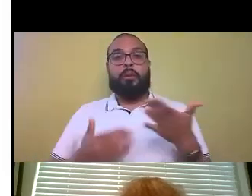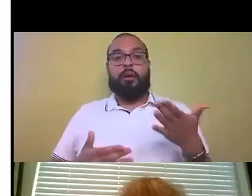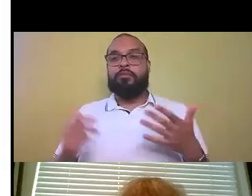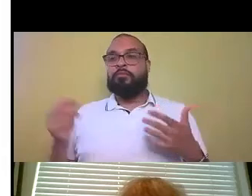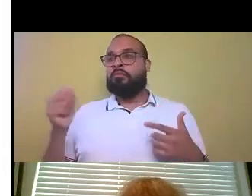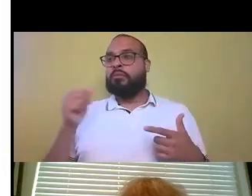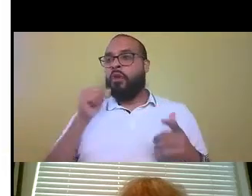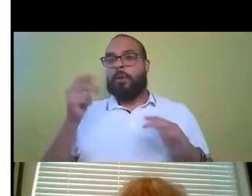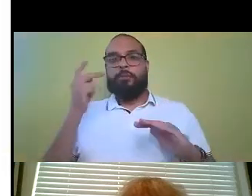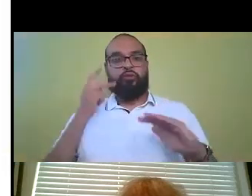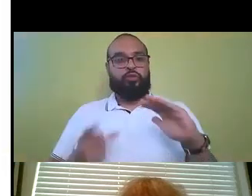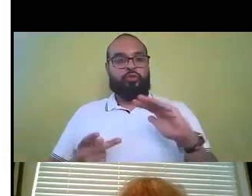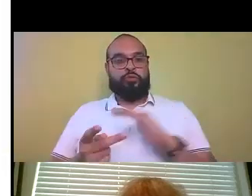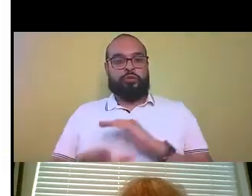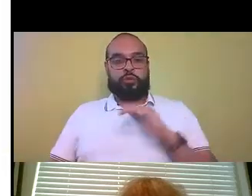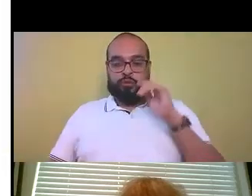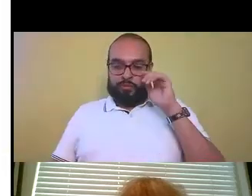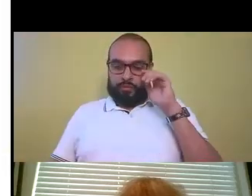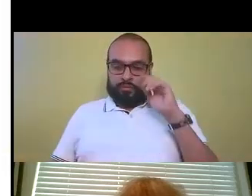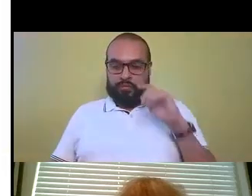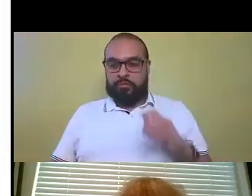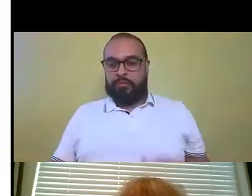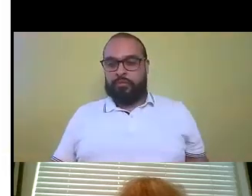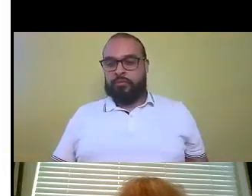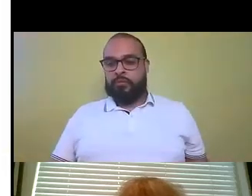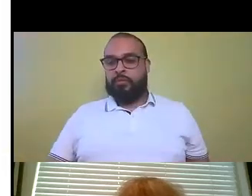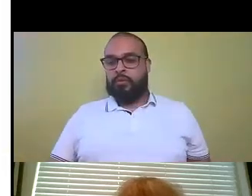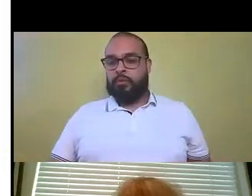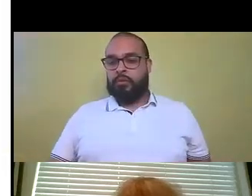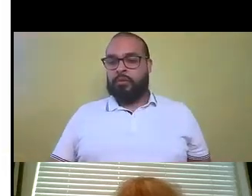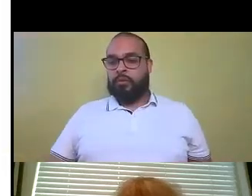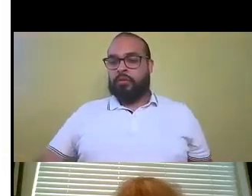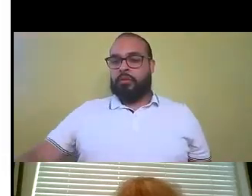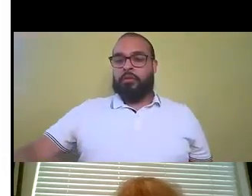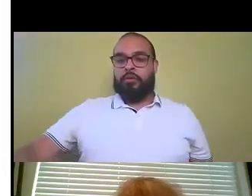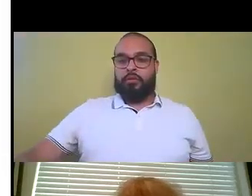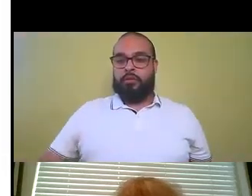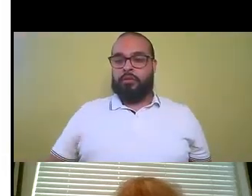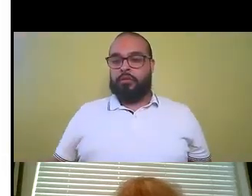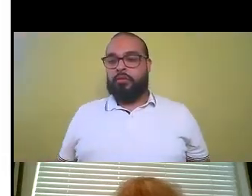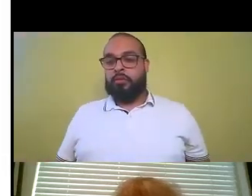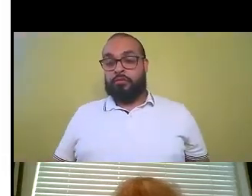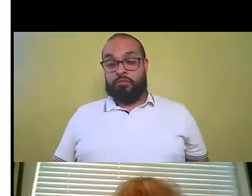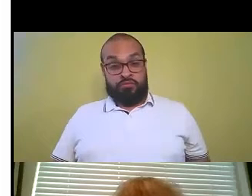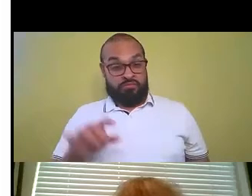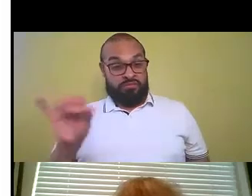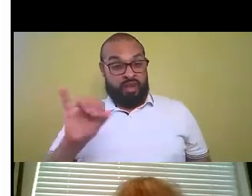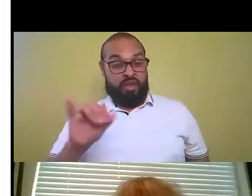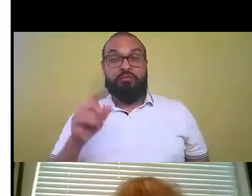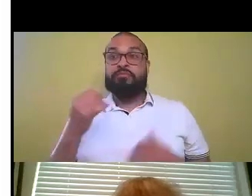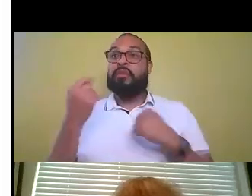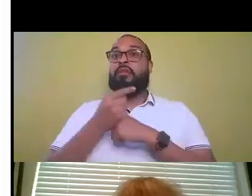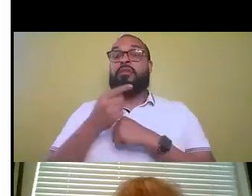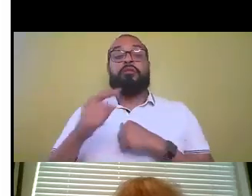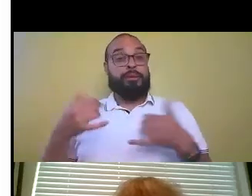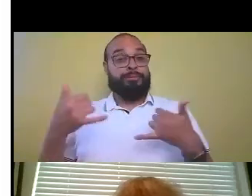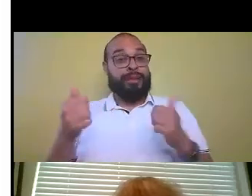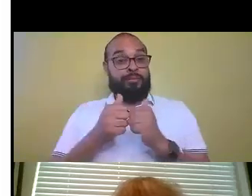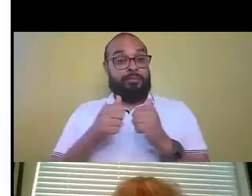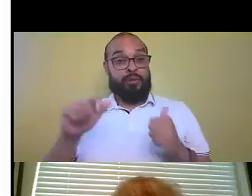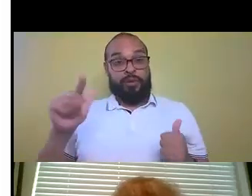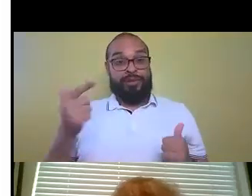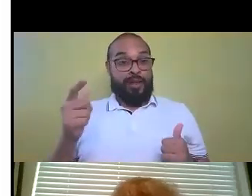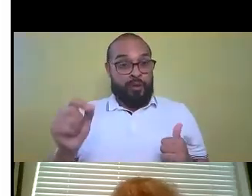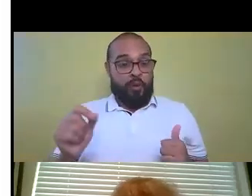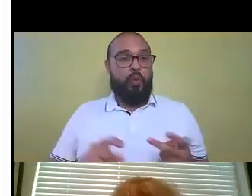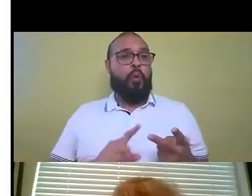so if there's just even the layer of structure, what are you going to play today? Are you going to play with your Legos, or are you going